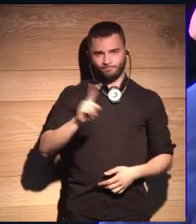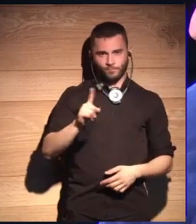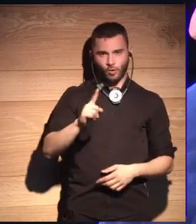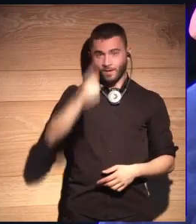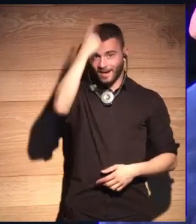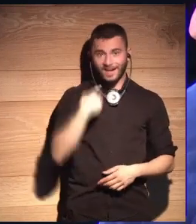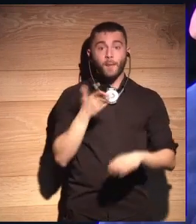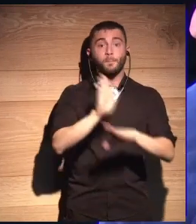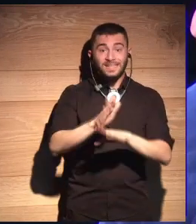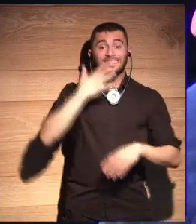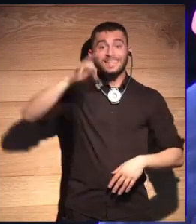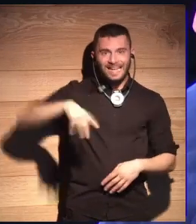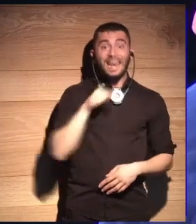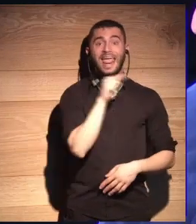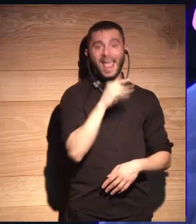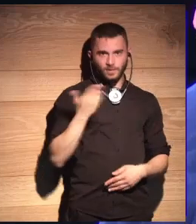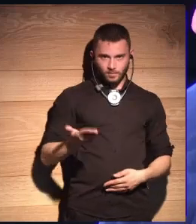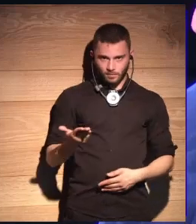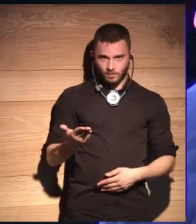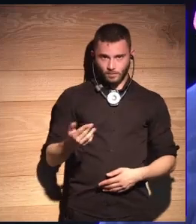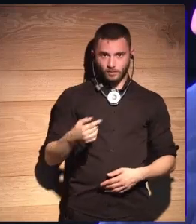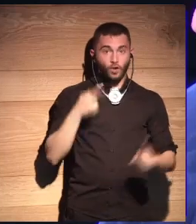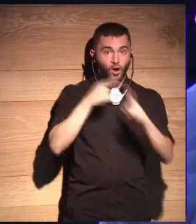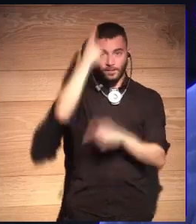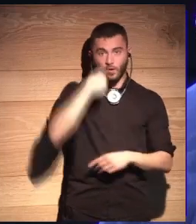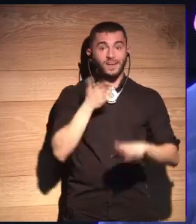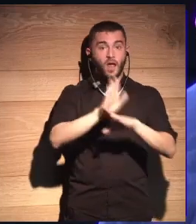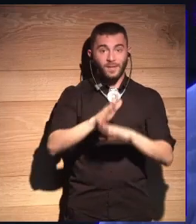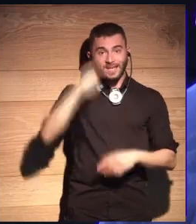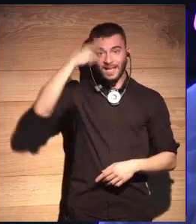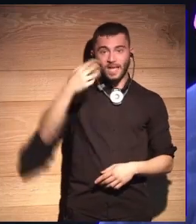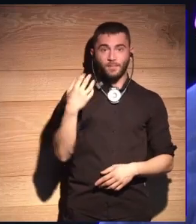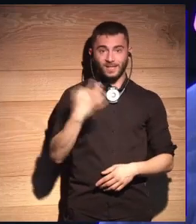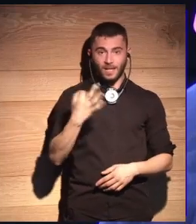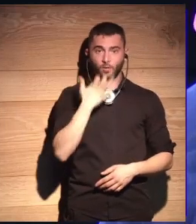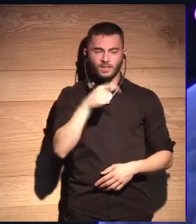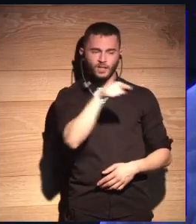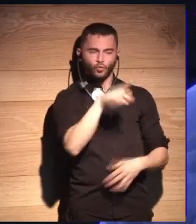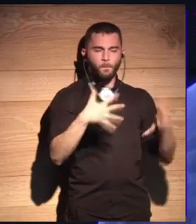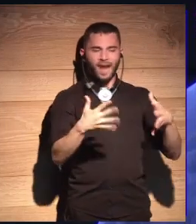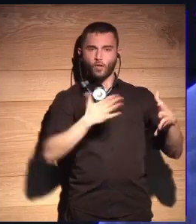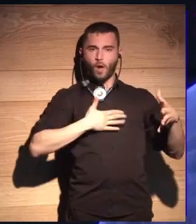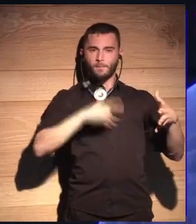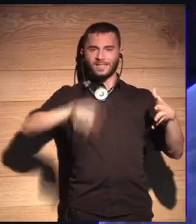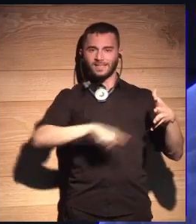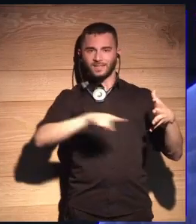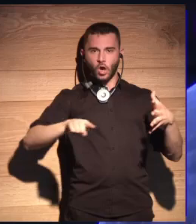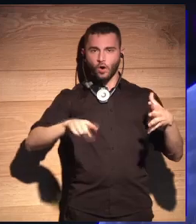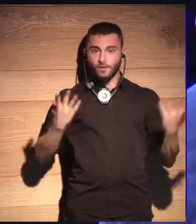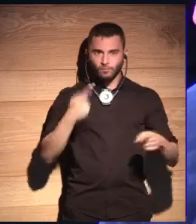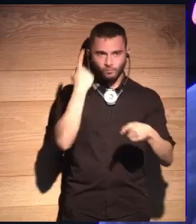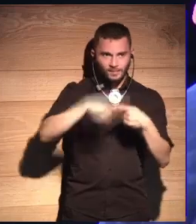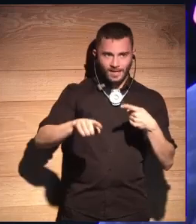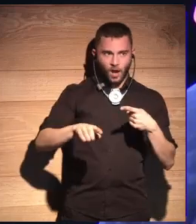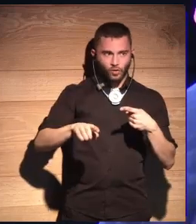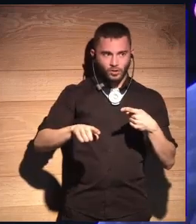is executed, but about who is going to represent me. And for representation purposes, I only need to know whether you